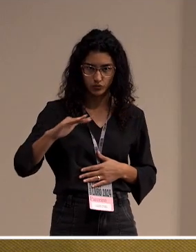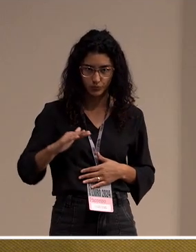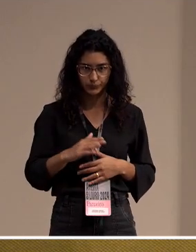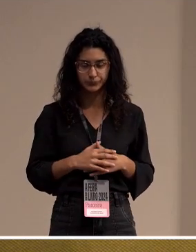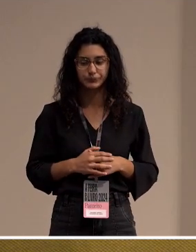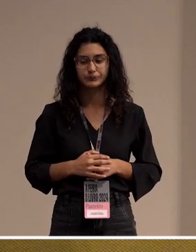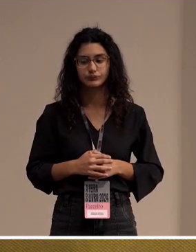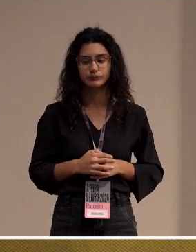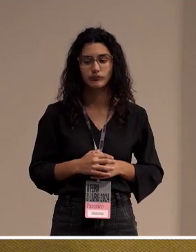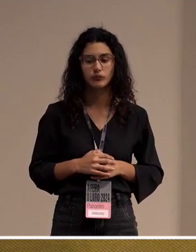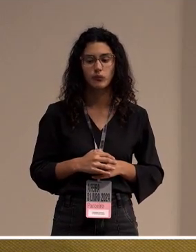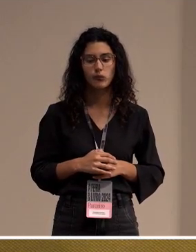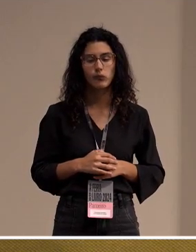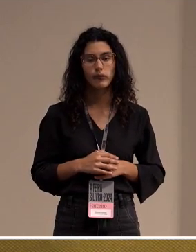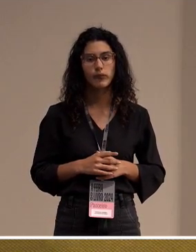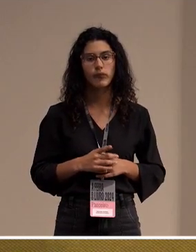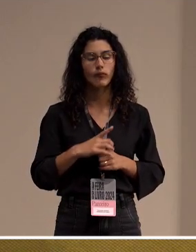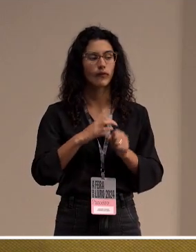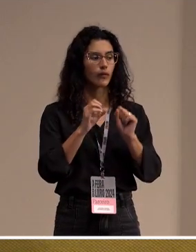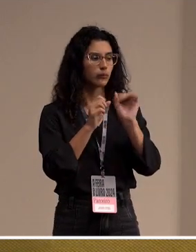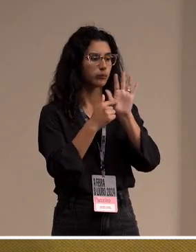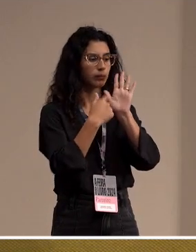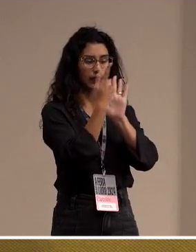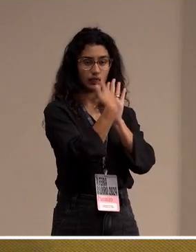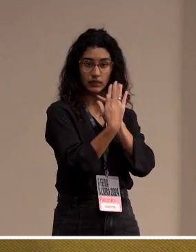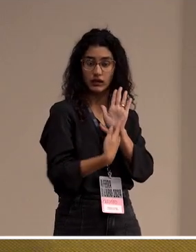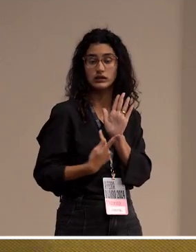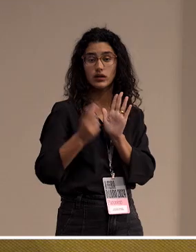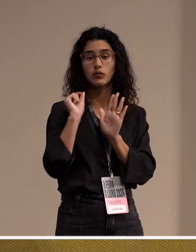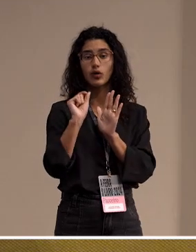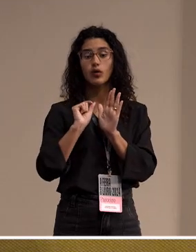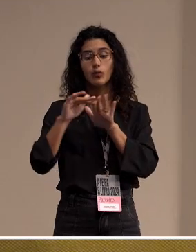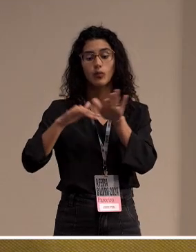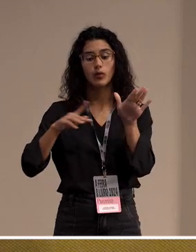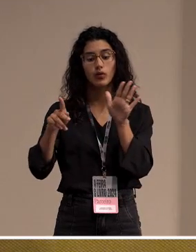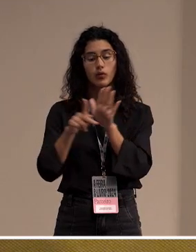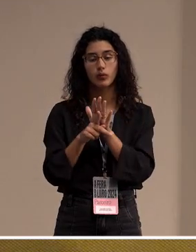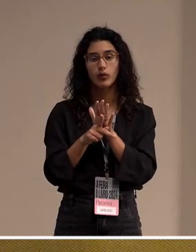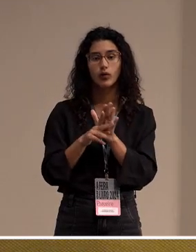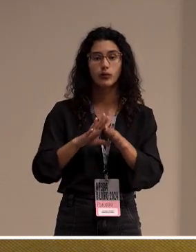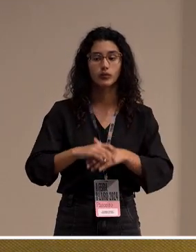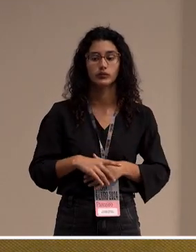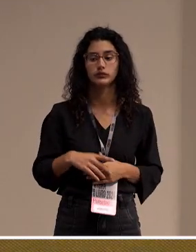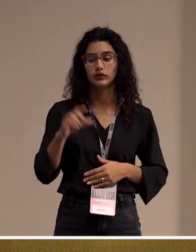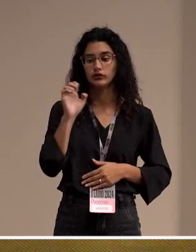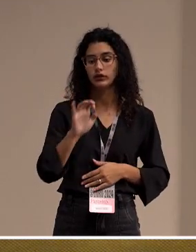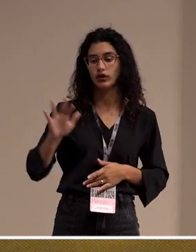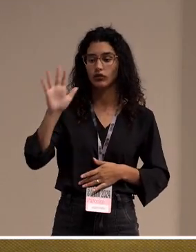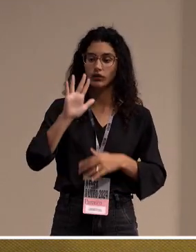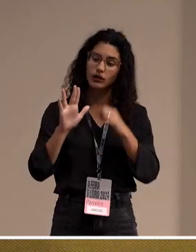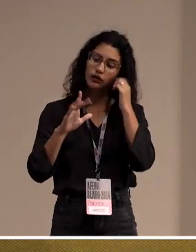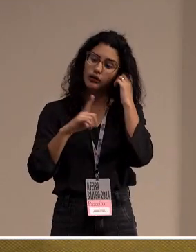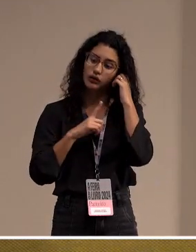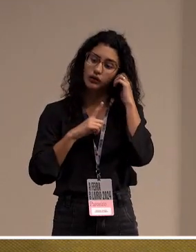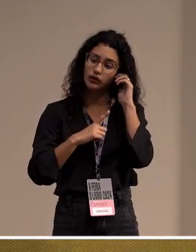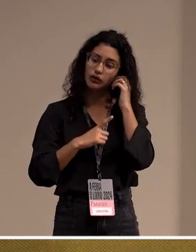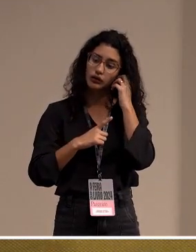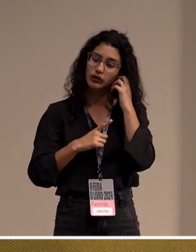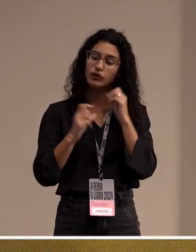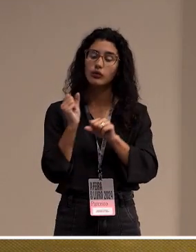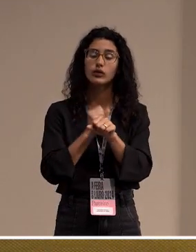It's about the mural movement in the United States during the 1960s. There was a mural painted in